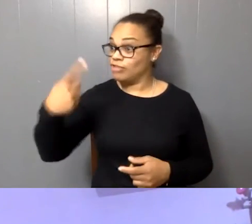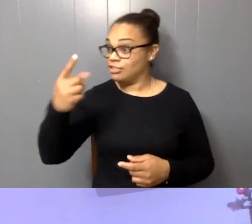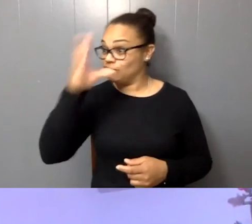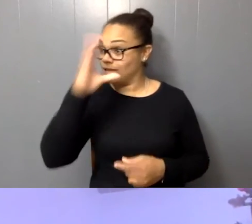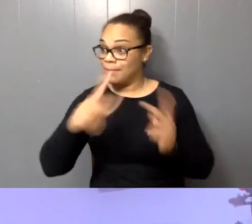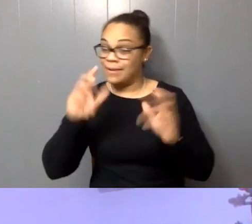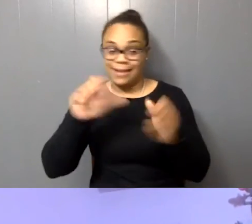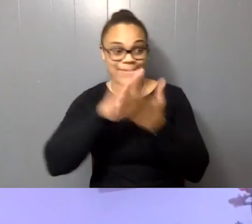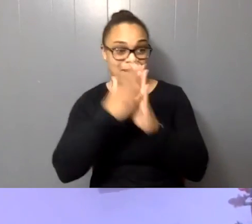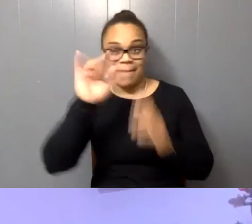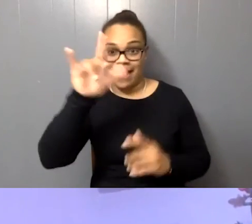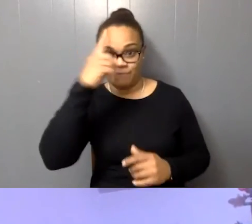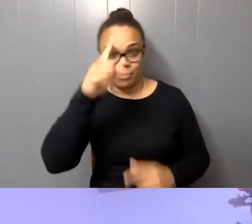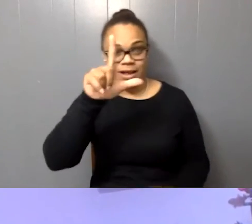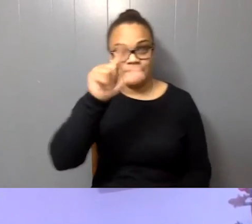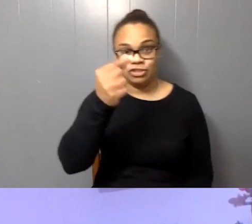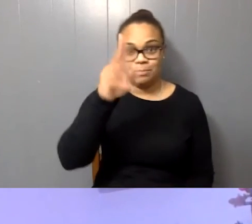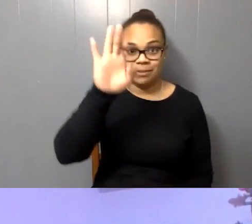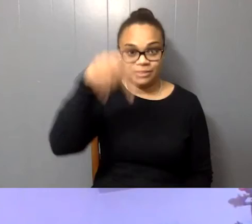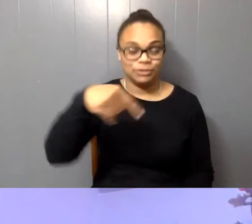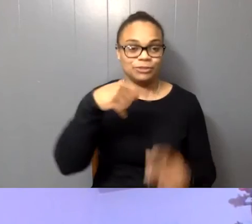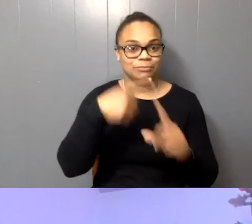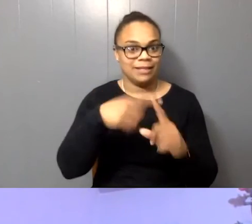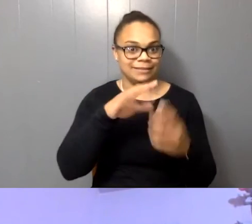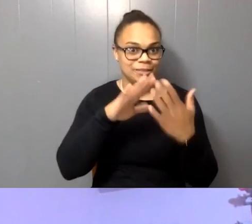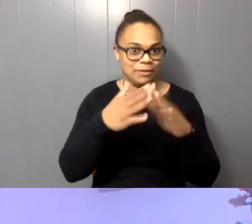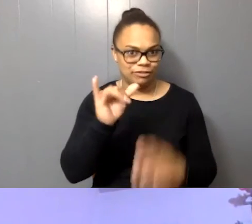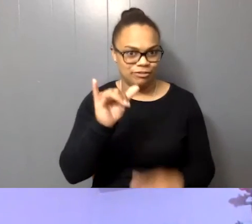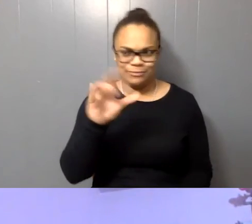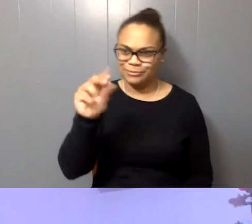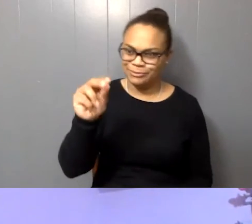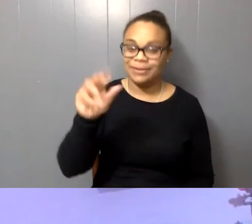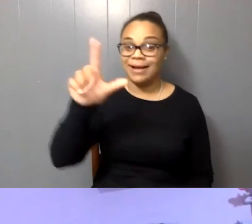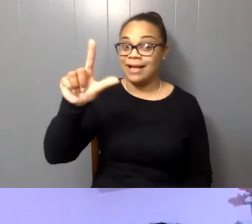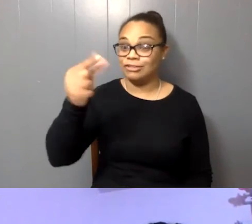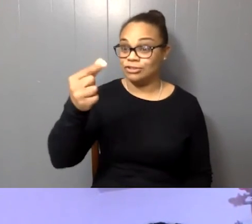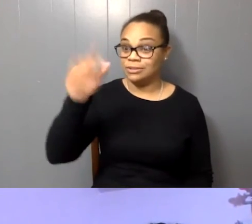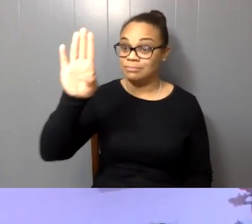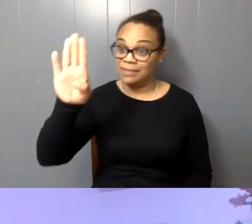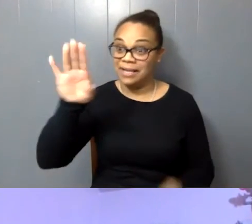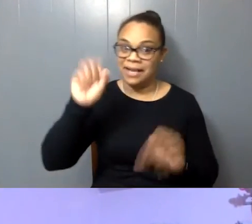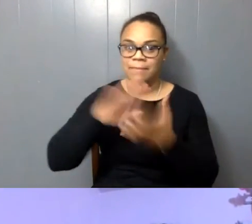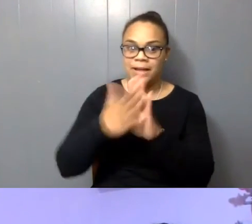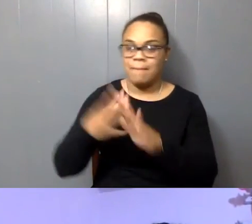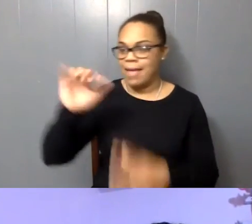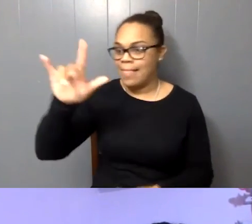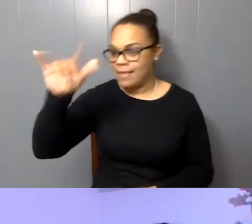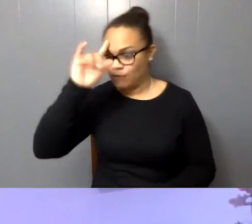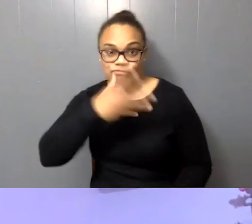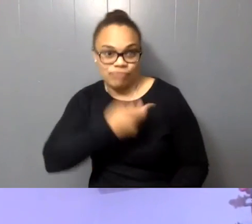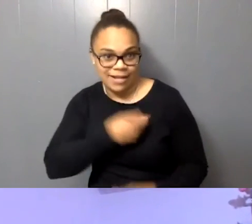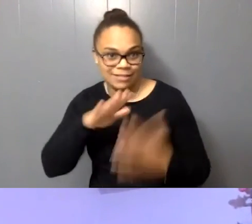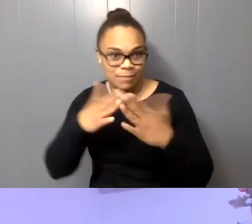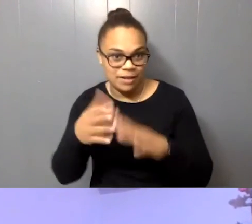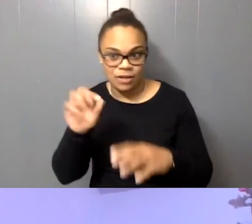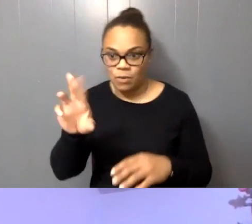that the LGB can be an ally to the trans community and vice versa, and